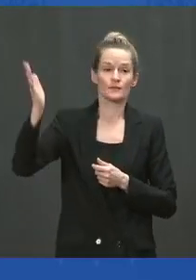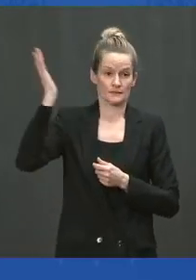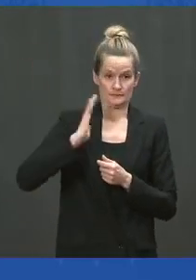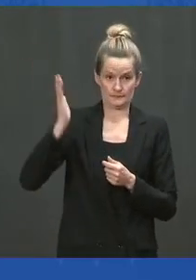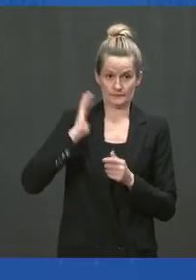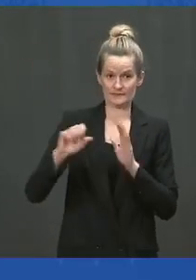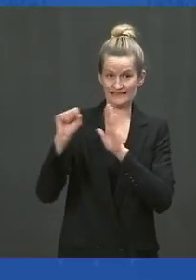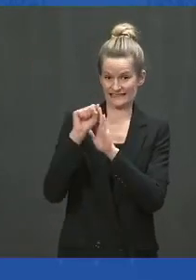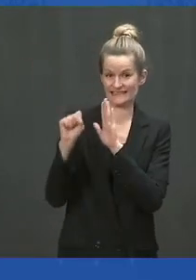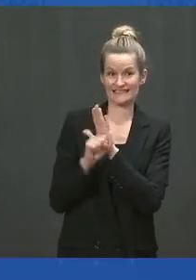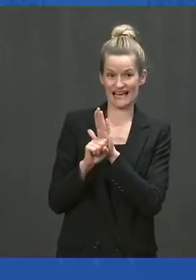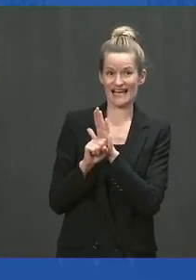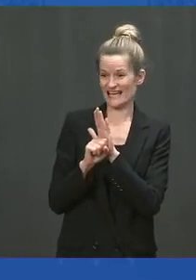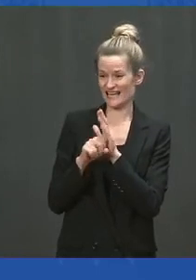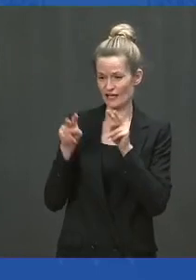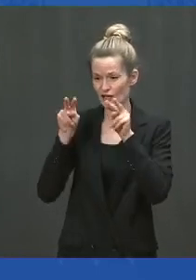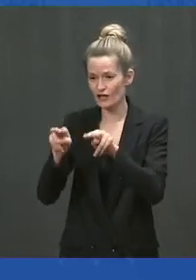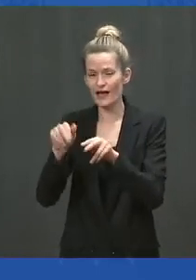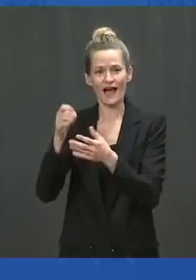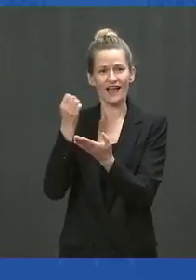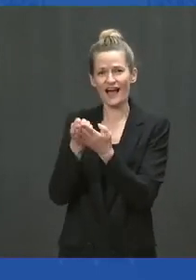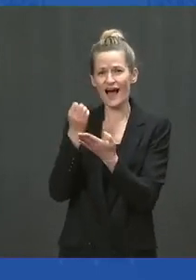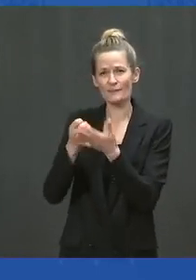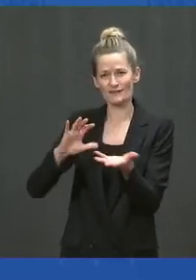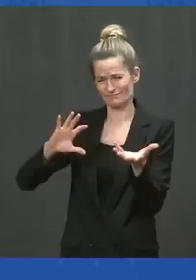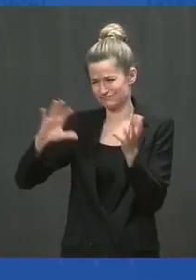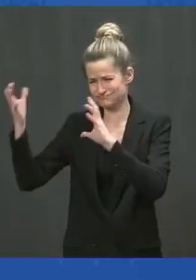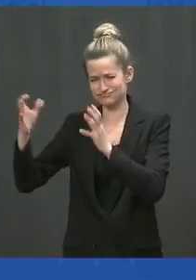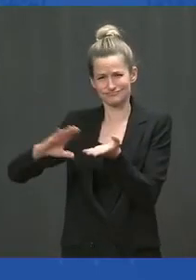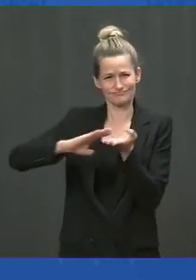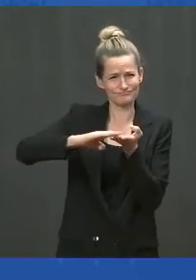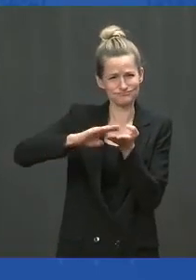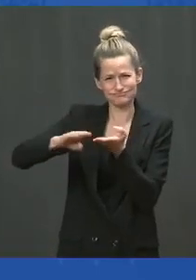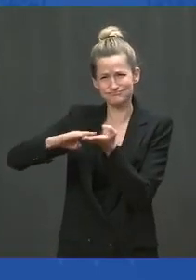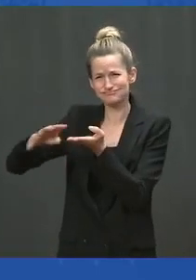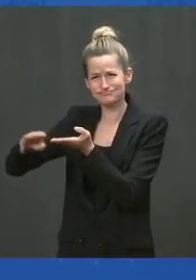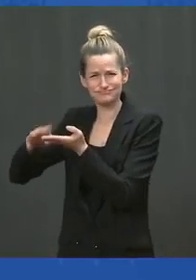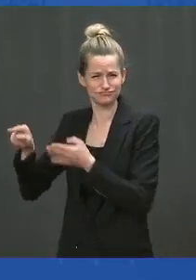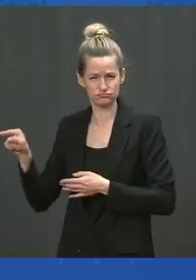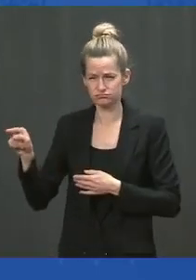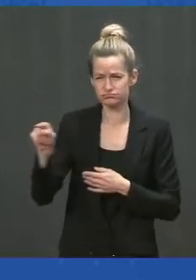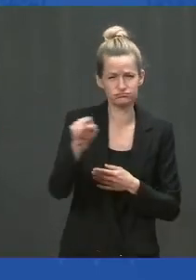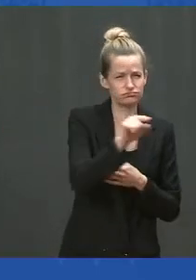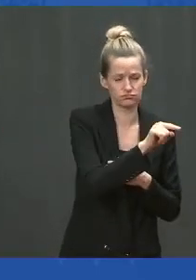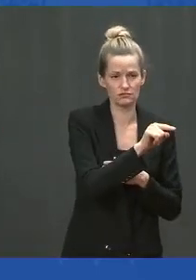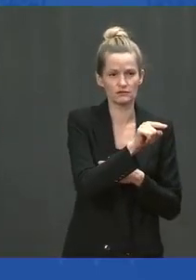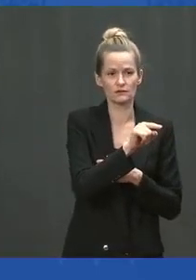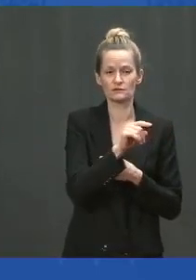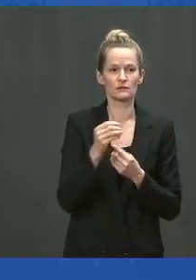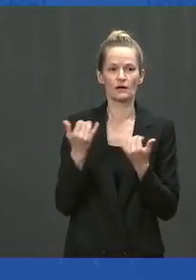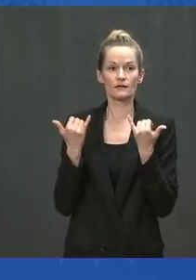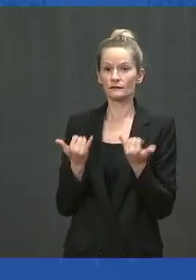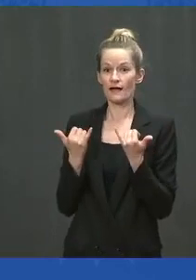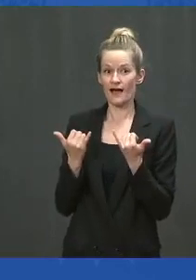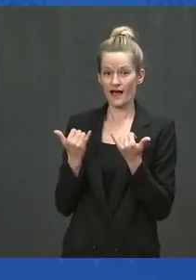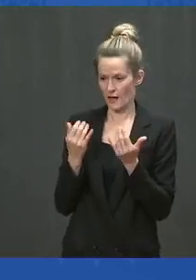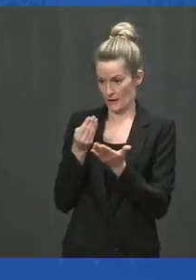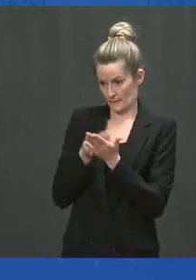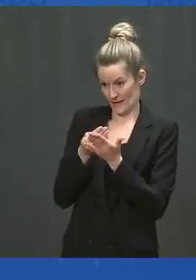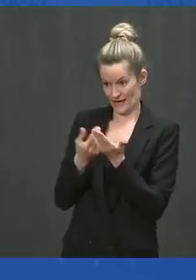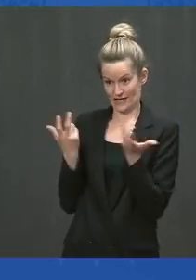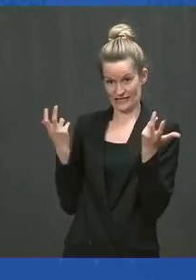having to lay off essential workers. Well, the aid to states and cities and counties and tribes that kept essential workers going, police